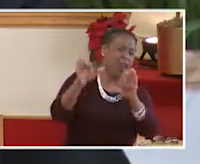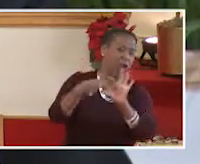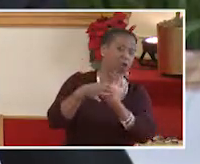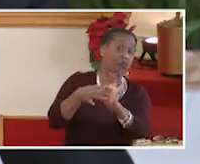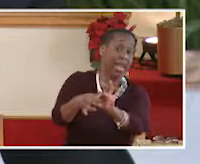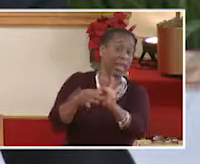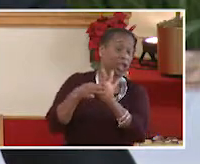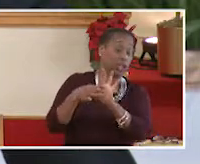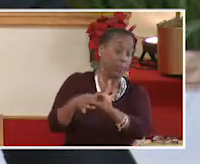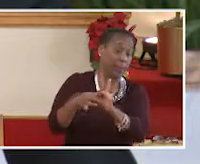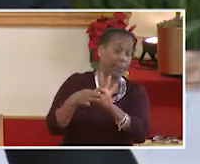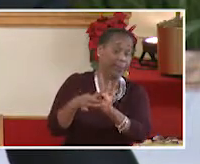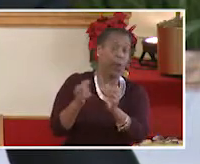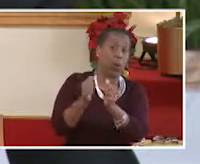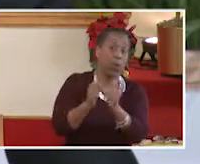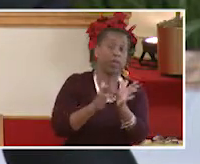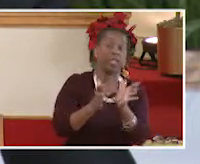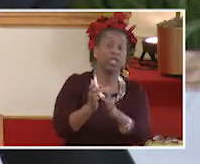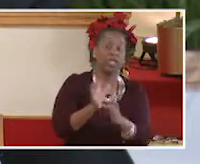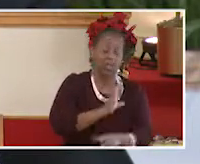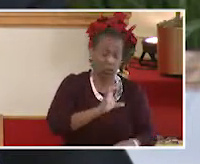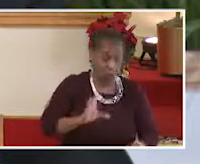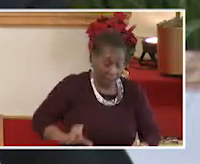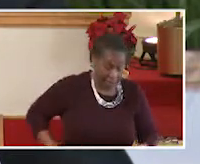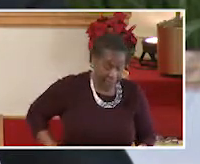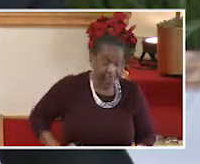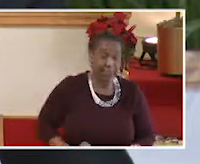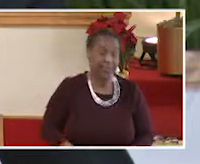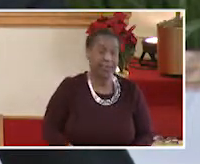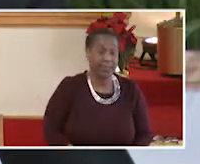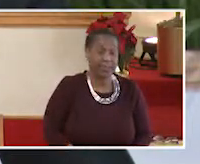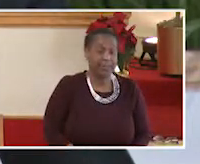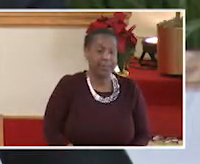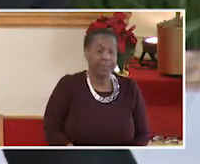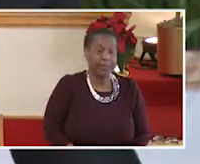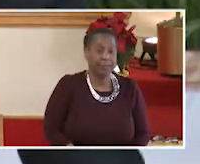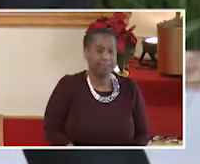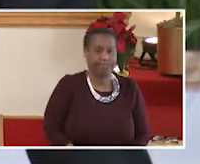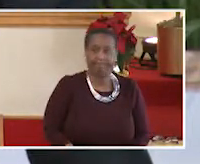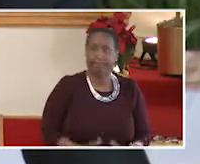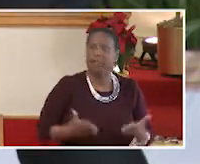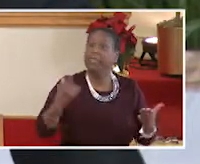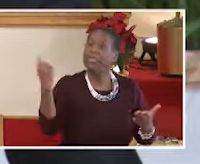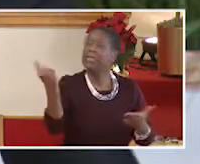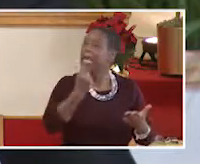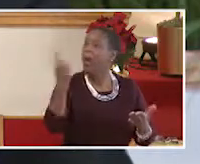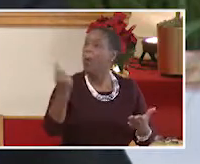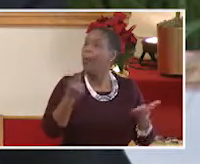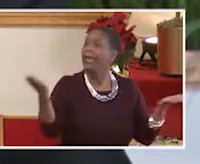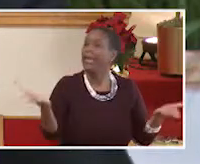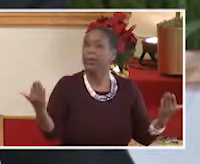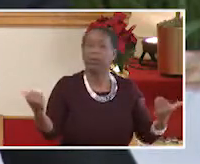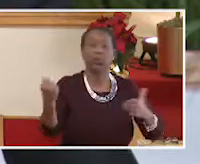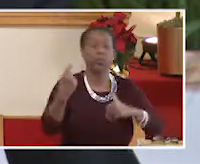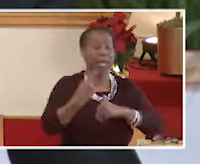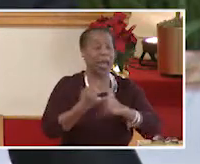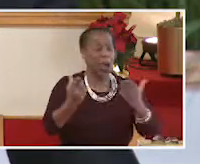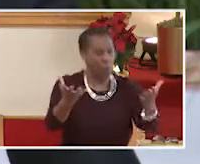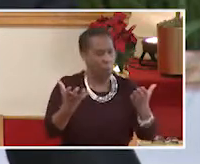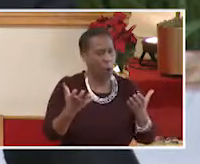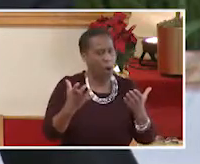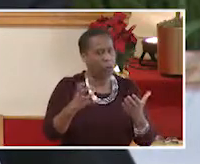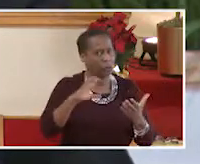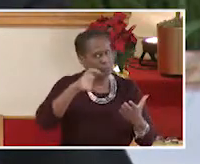relationship with Jesus Christ. If there's someone in the house today that wants to dare